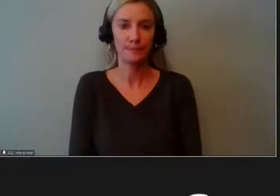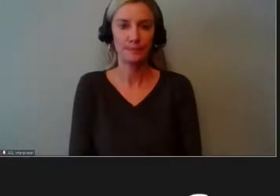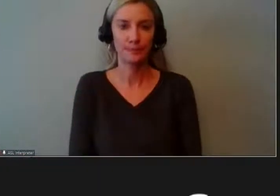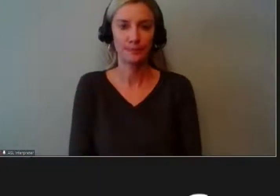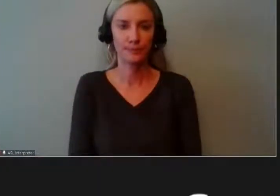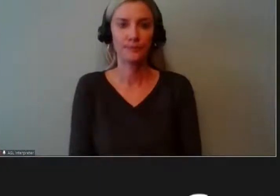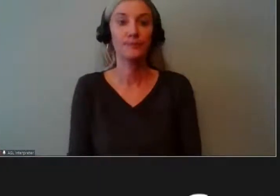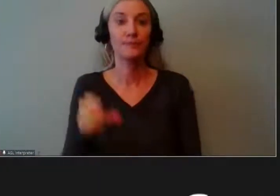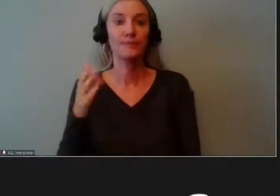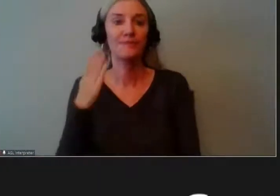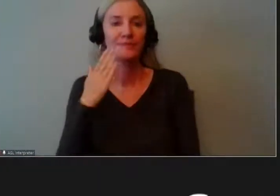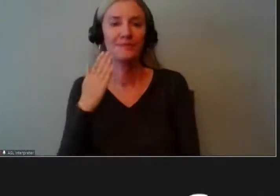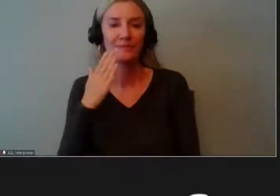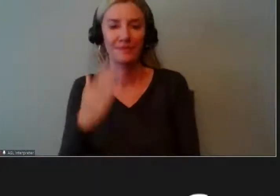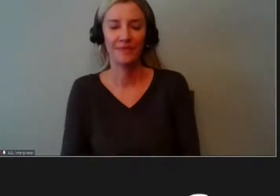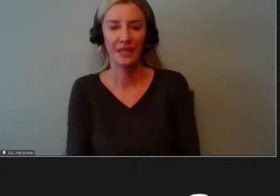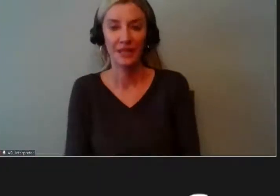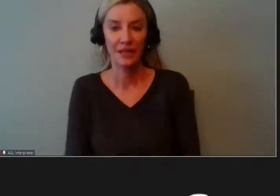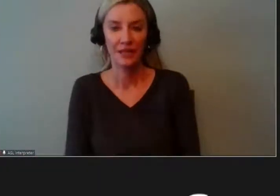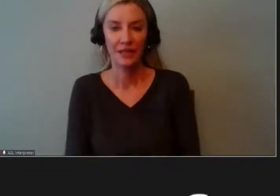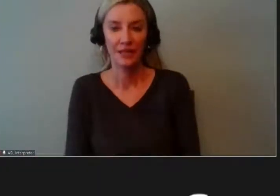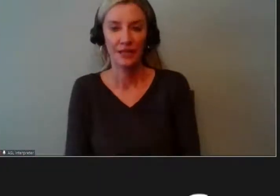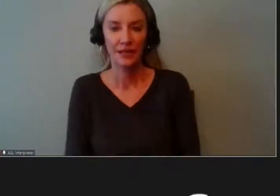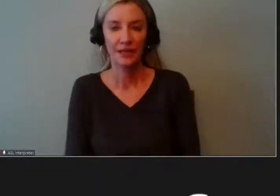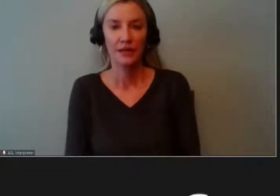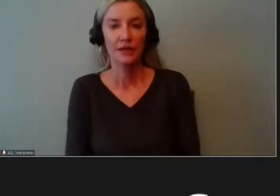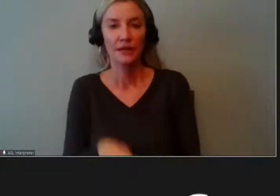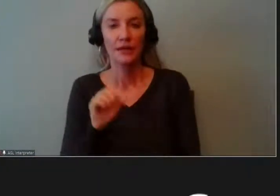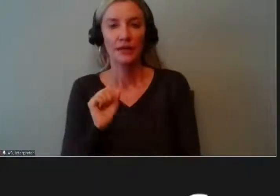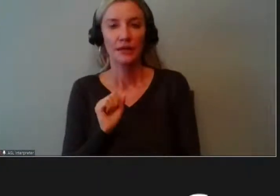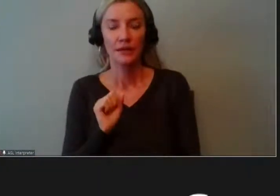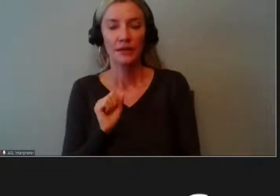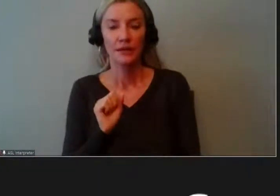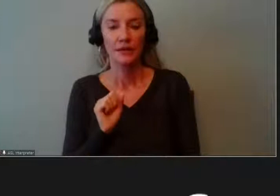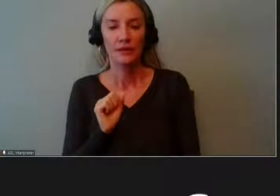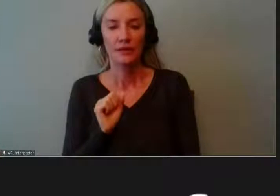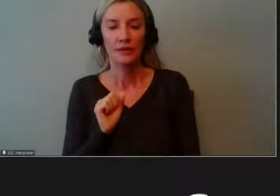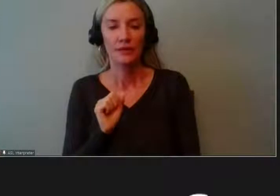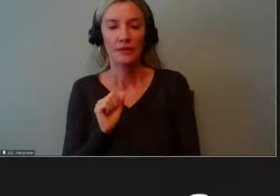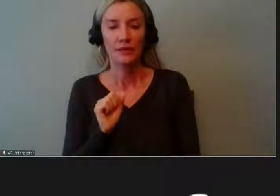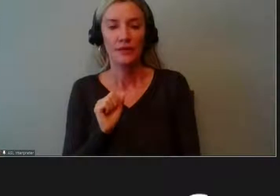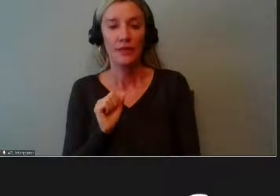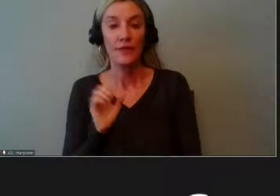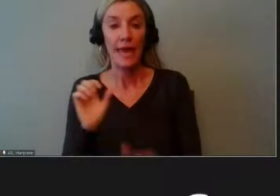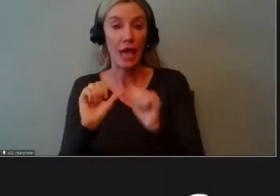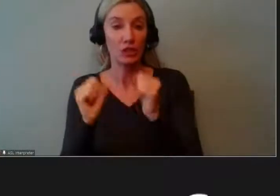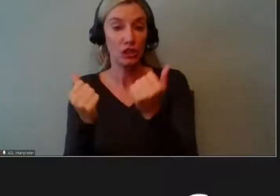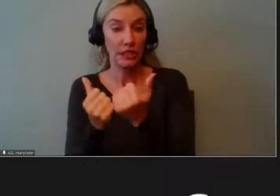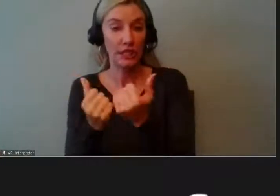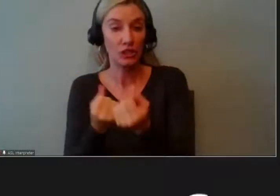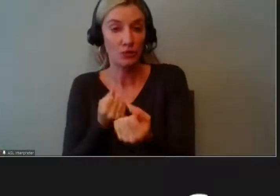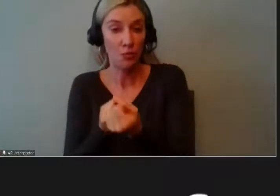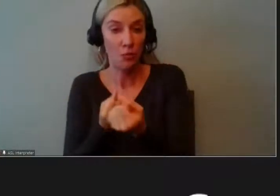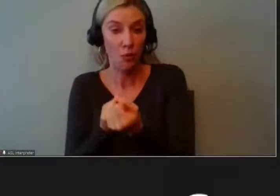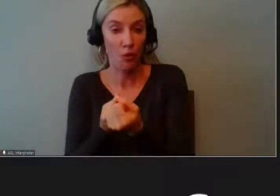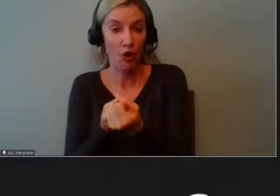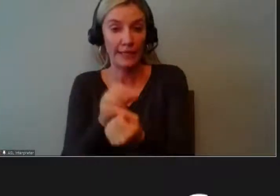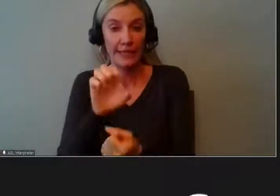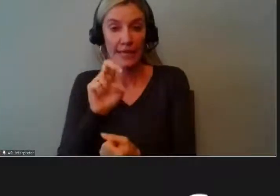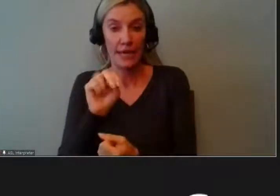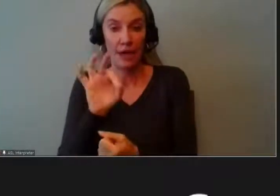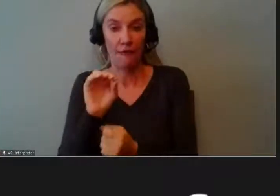Thank you. Is the enforcement agency involved with this